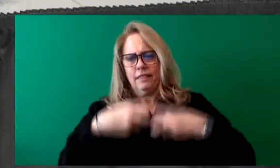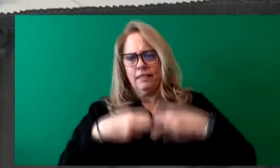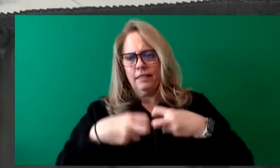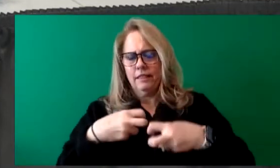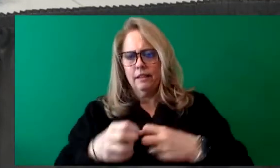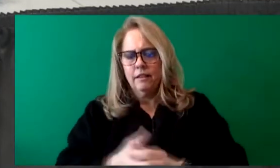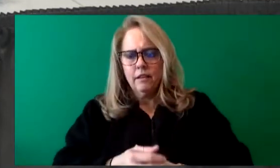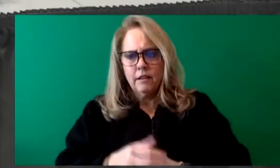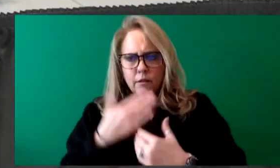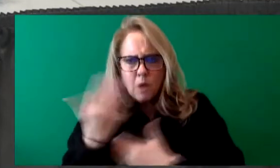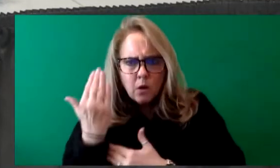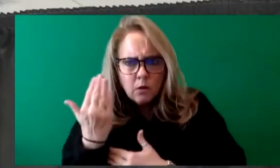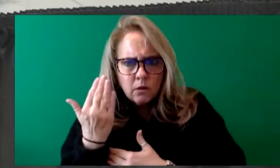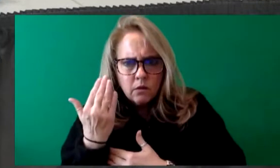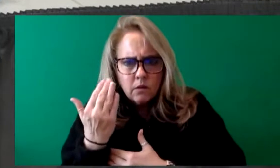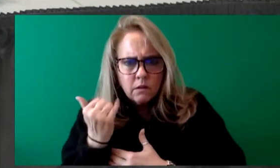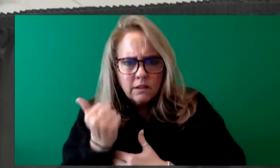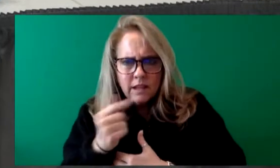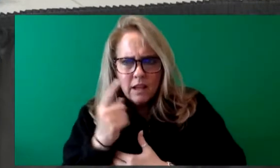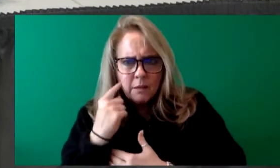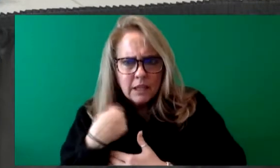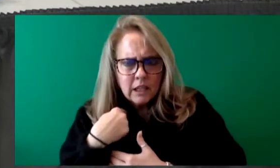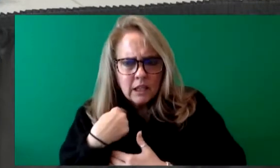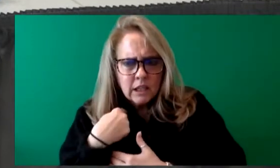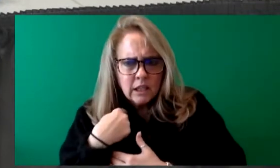Good morning.